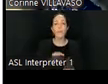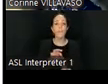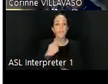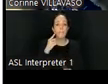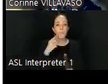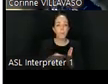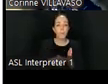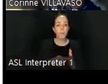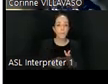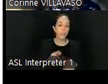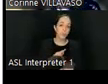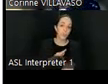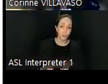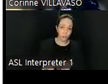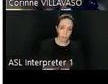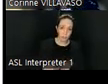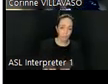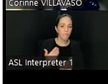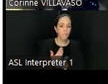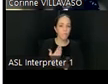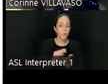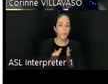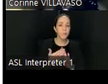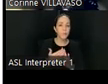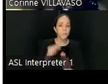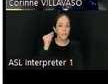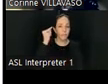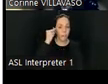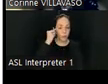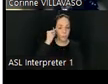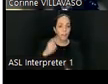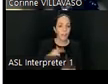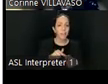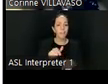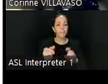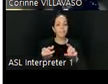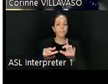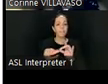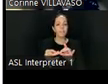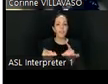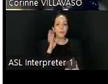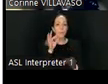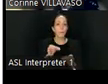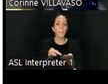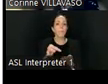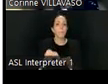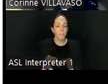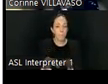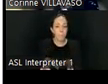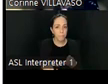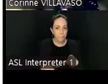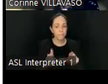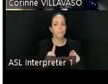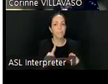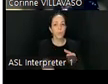early, then this statement would be just pushed back to when it does start, and the City Council as it